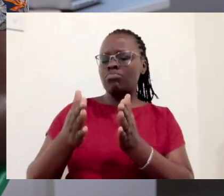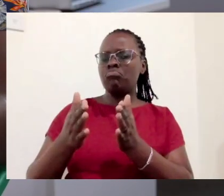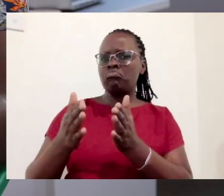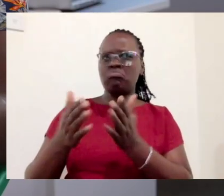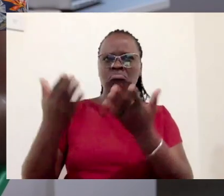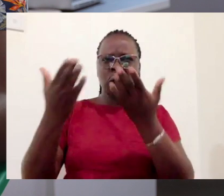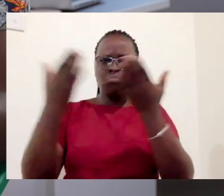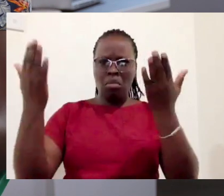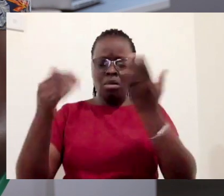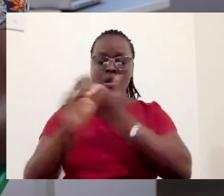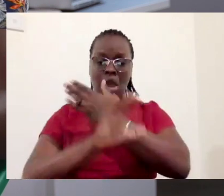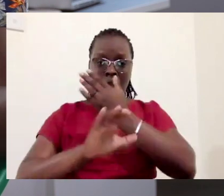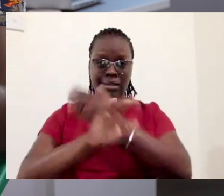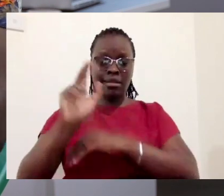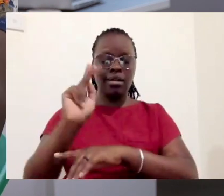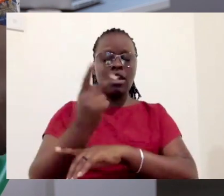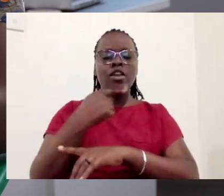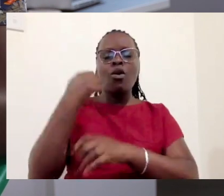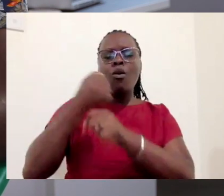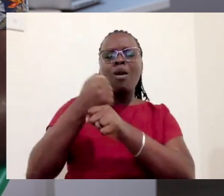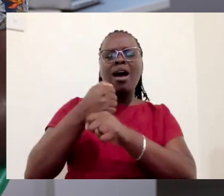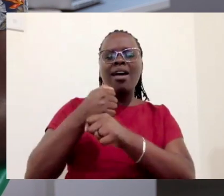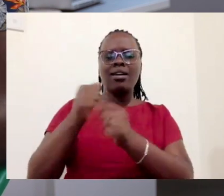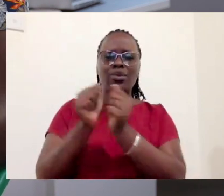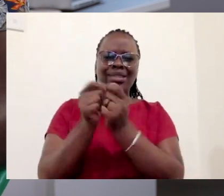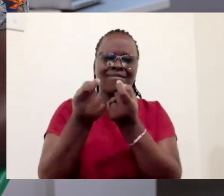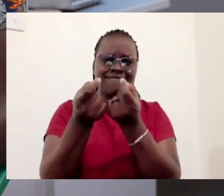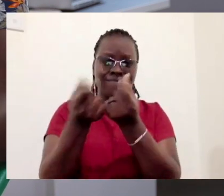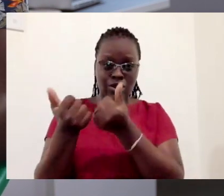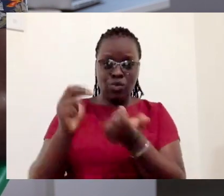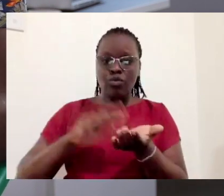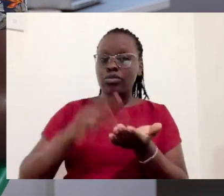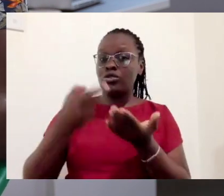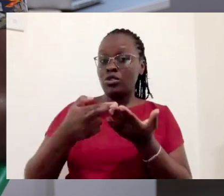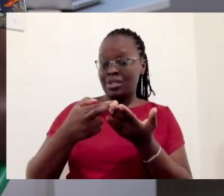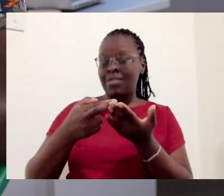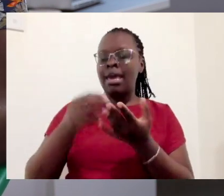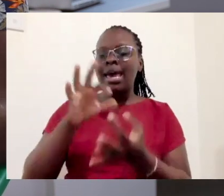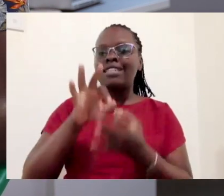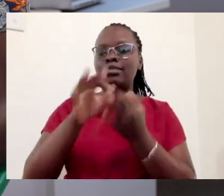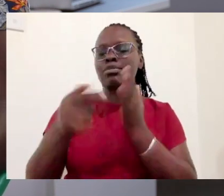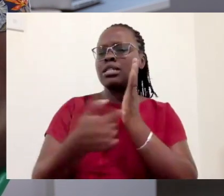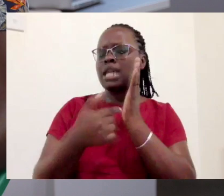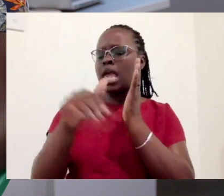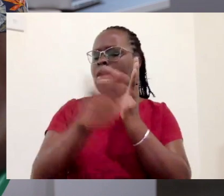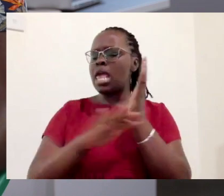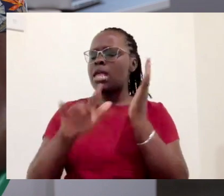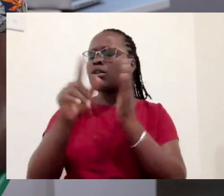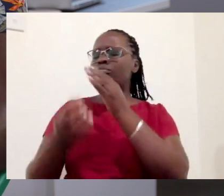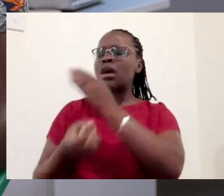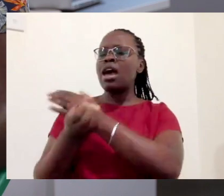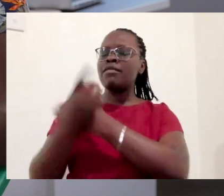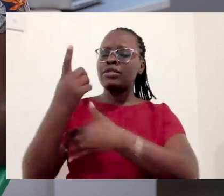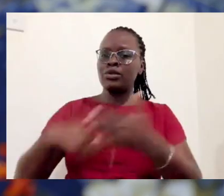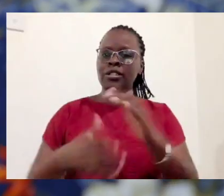watching this and across Kenya who often work with limited resources, especially when it comes to EdTech, what is the one thing that you'd tell them?